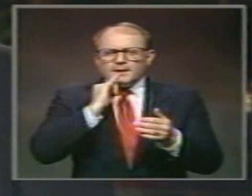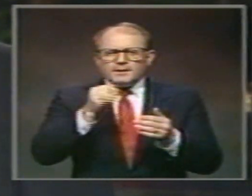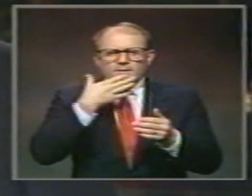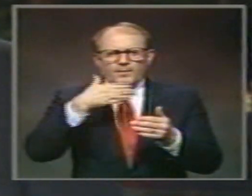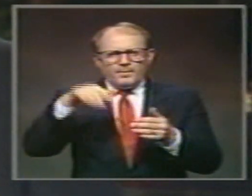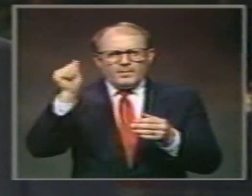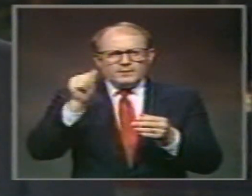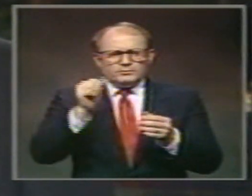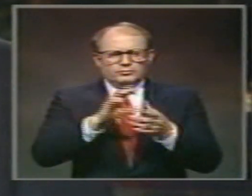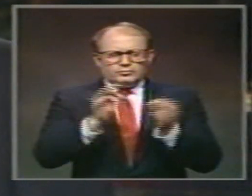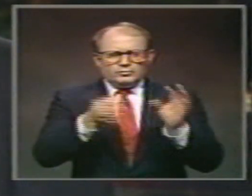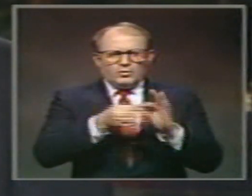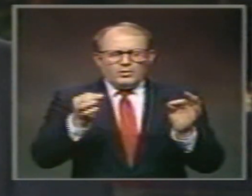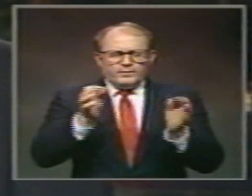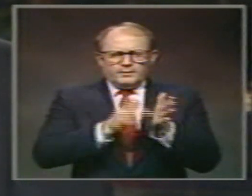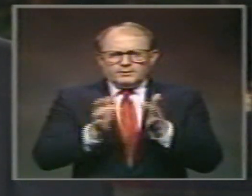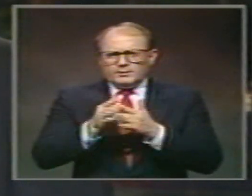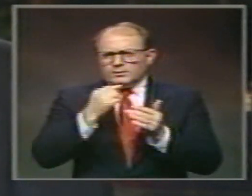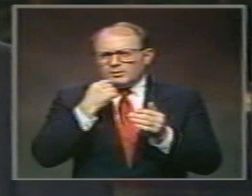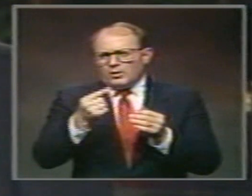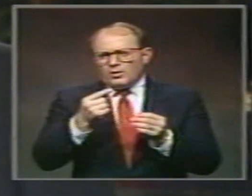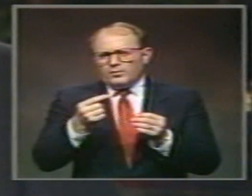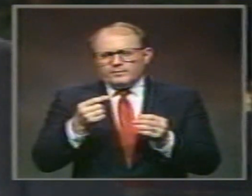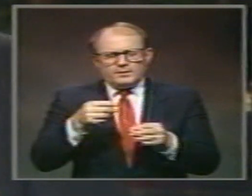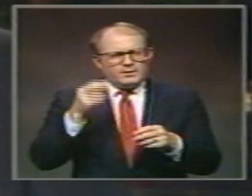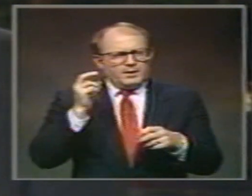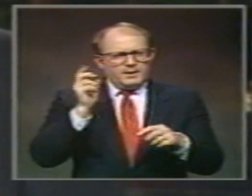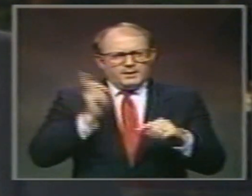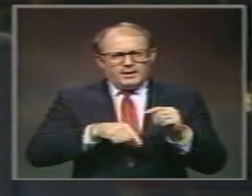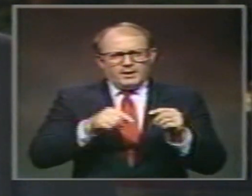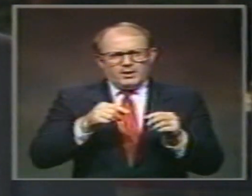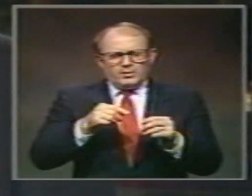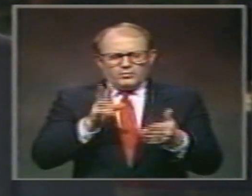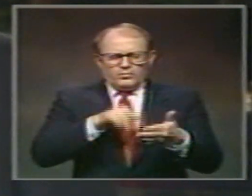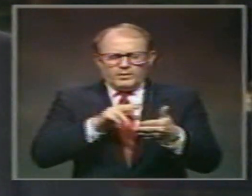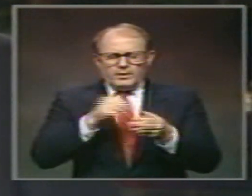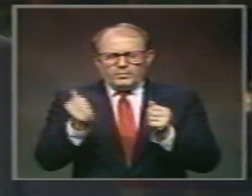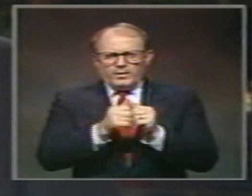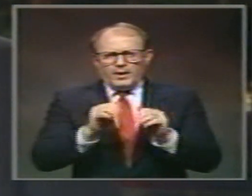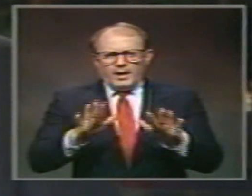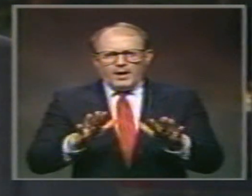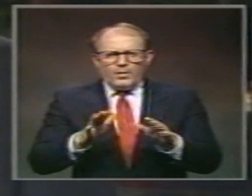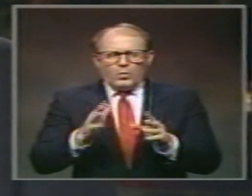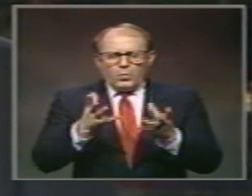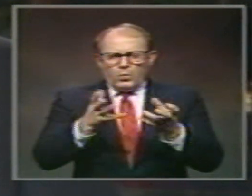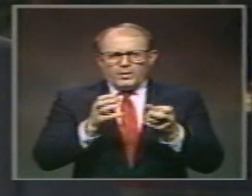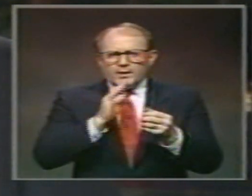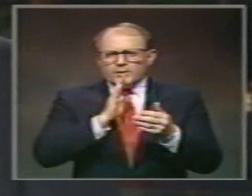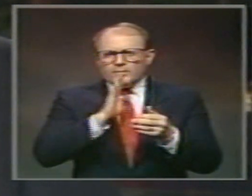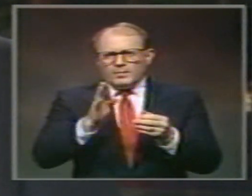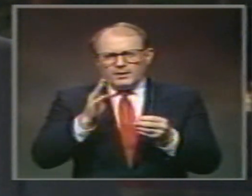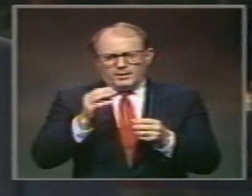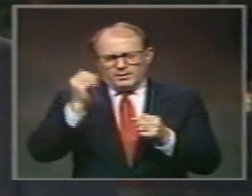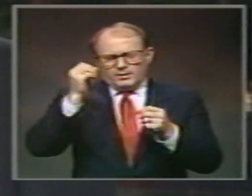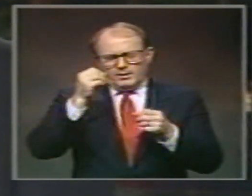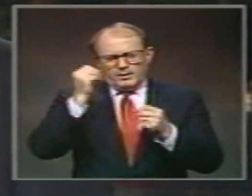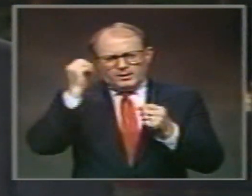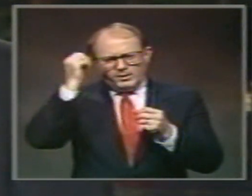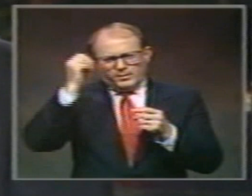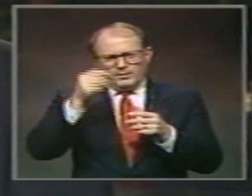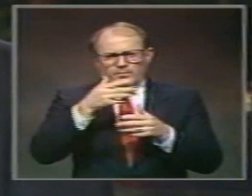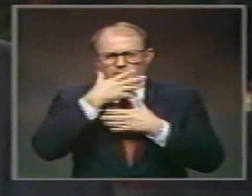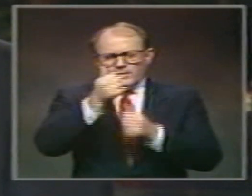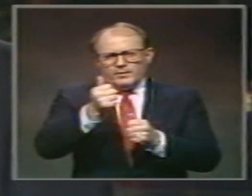it's virtually impossible to read it with more than a passing interest and not relate to it. It